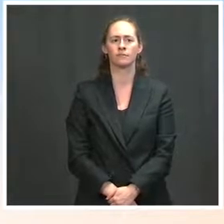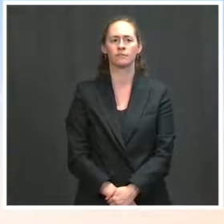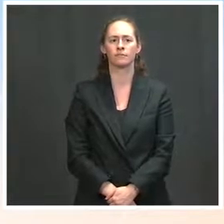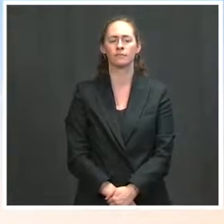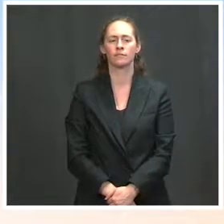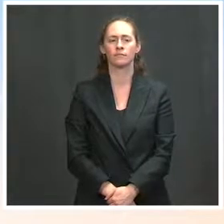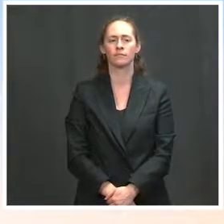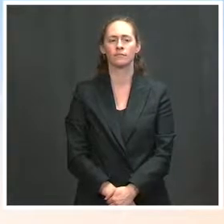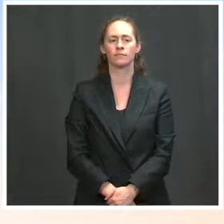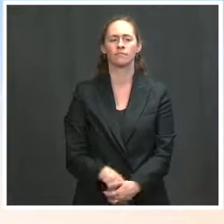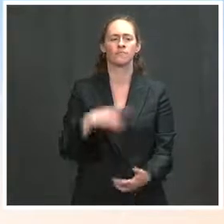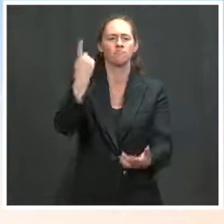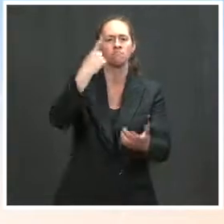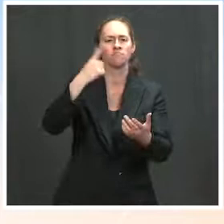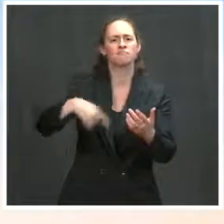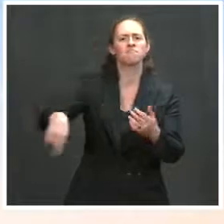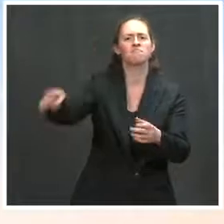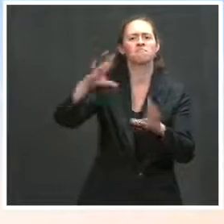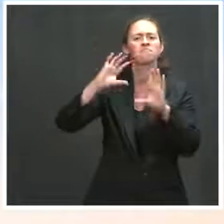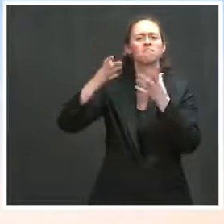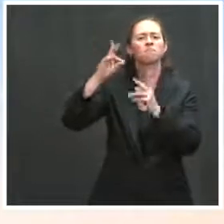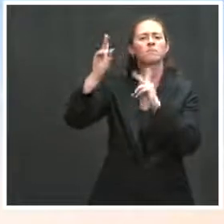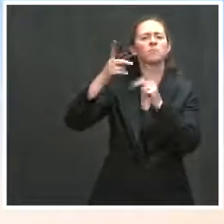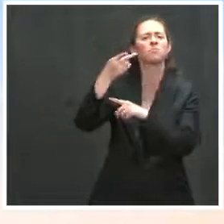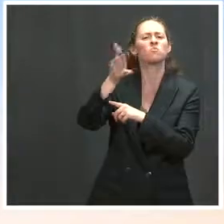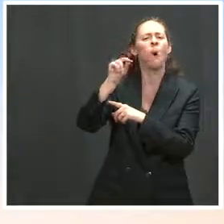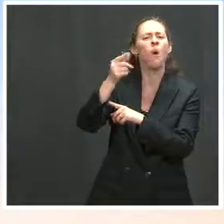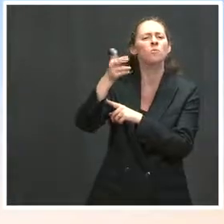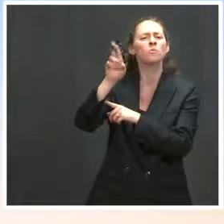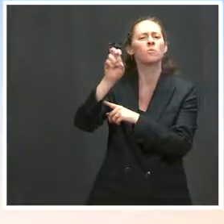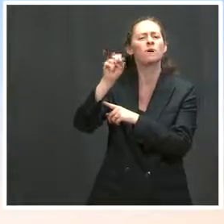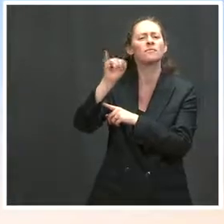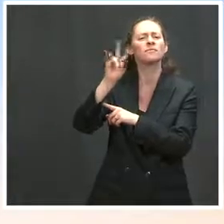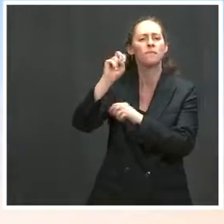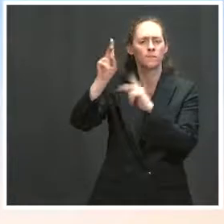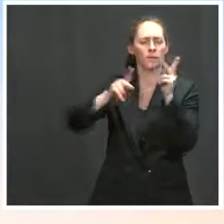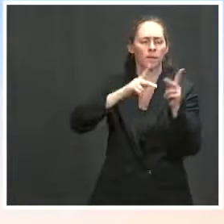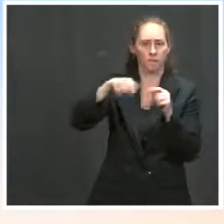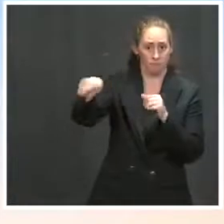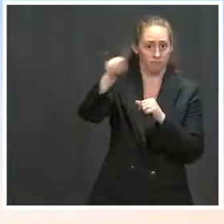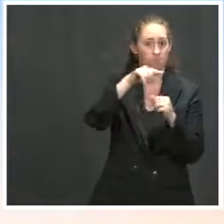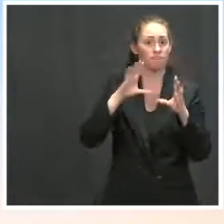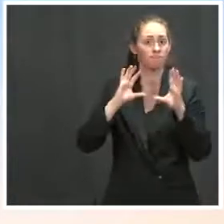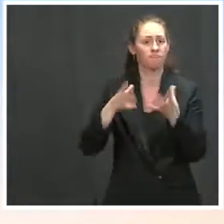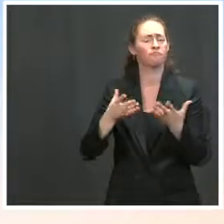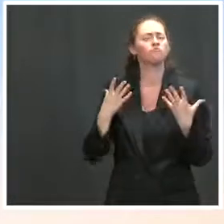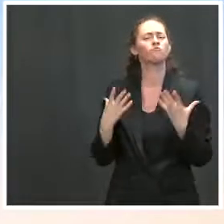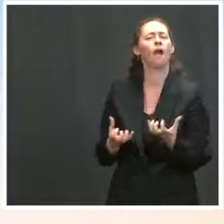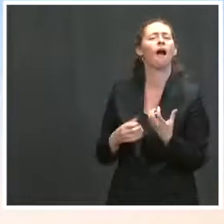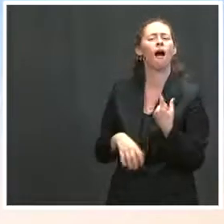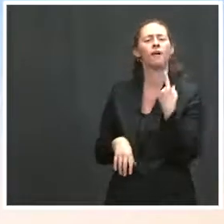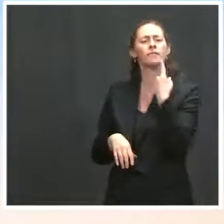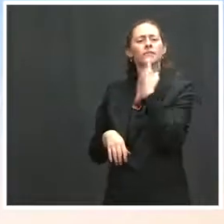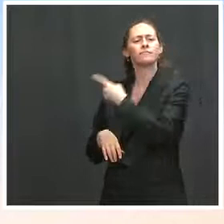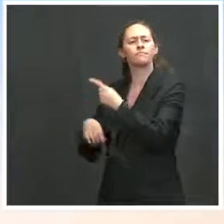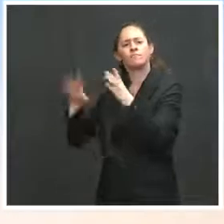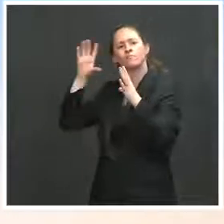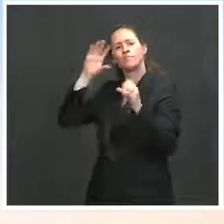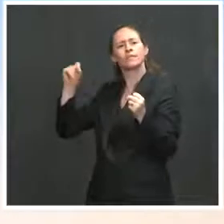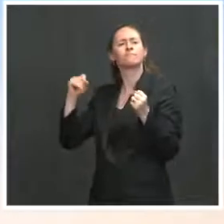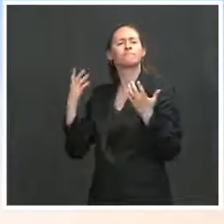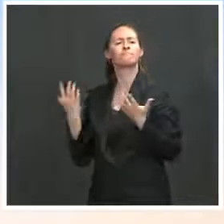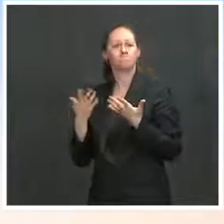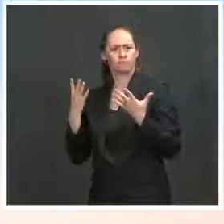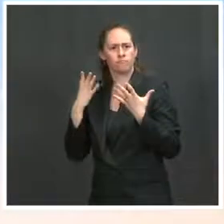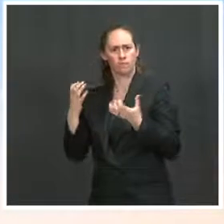budget. Representative Mark Pocan specifically called on the president to cut about $50 billion from the defense budget because